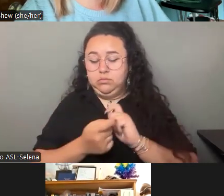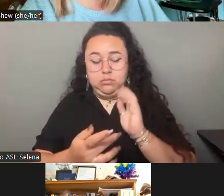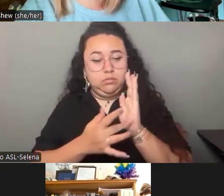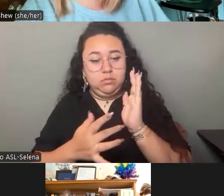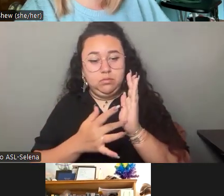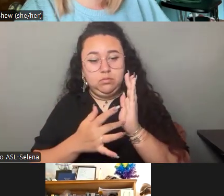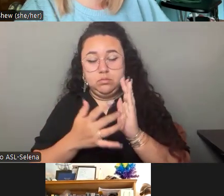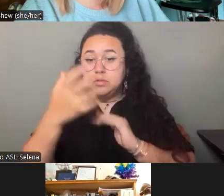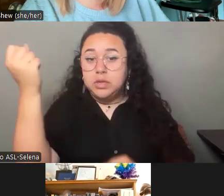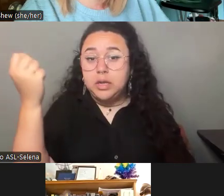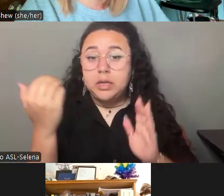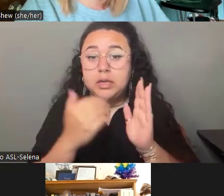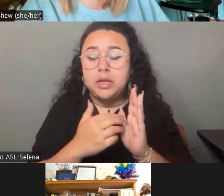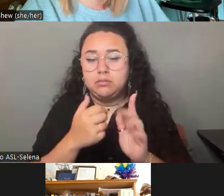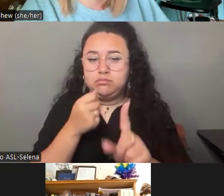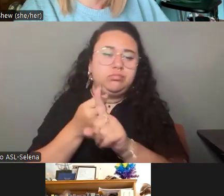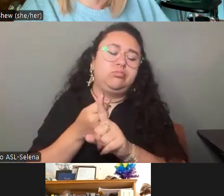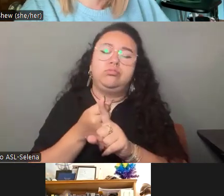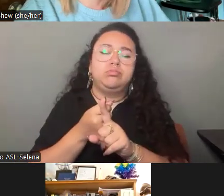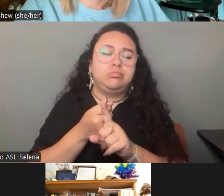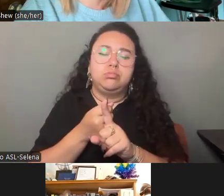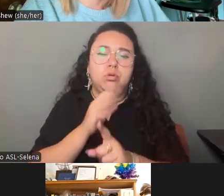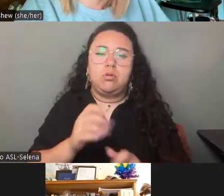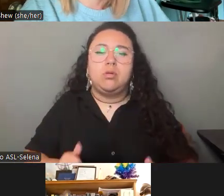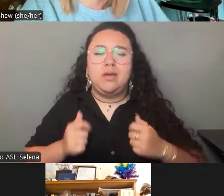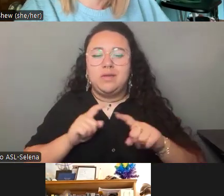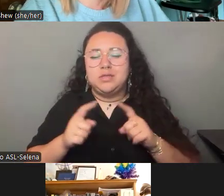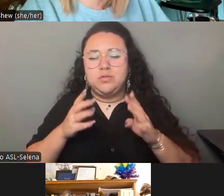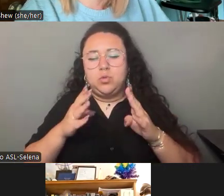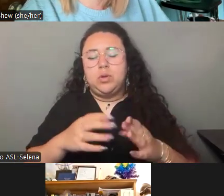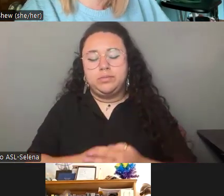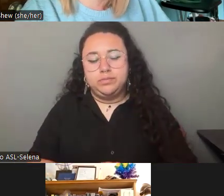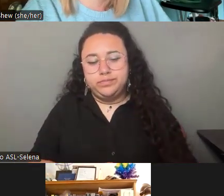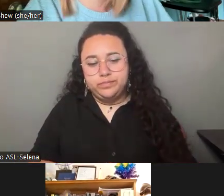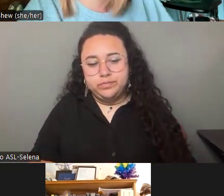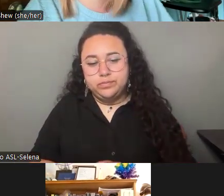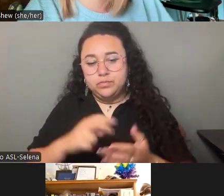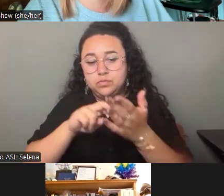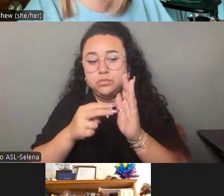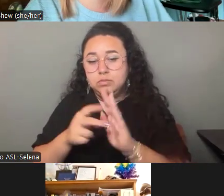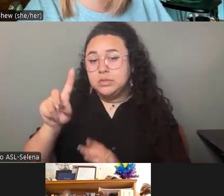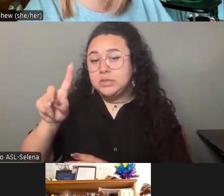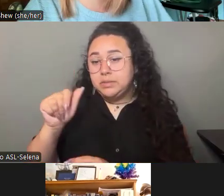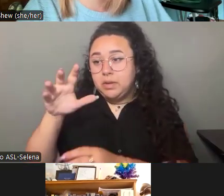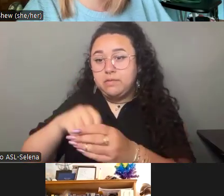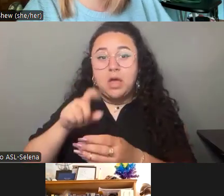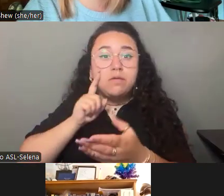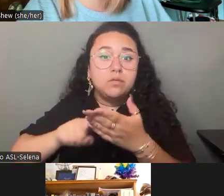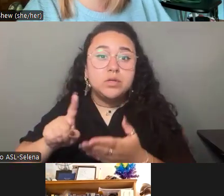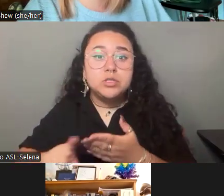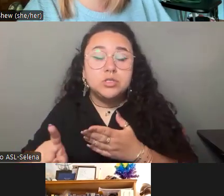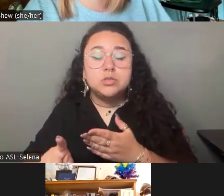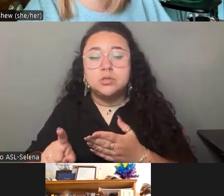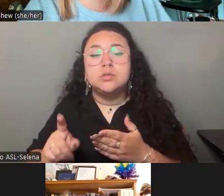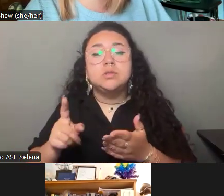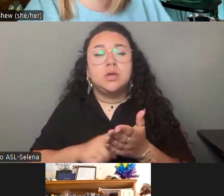away was life-changing in its own respect as well. So I think what it means to be like a disabled participant in some of this research, sometimes you're